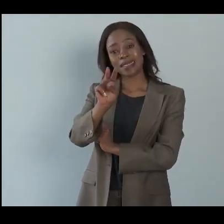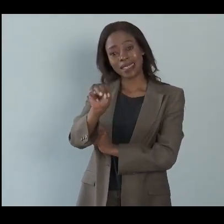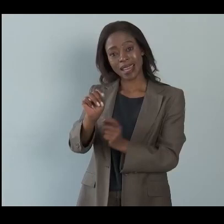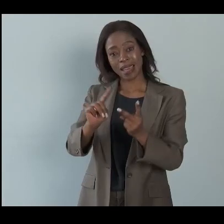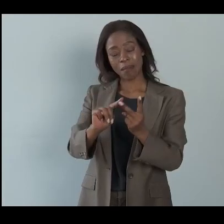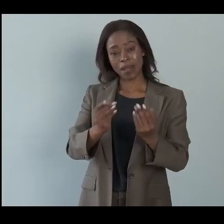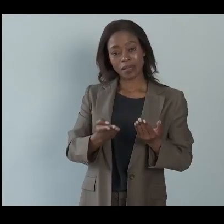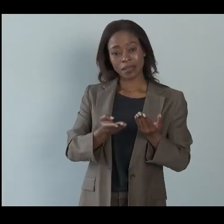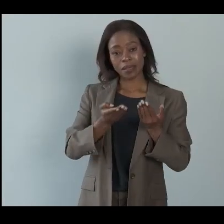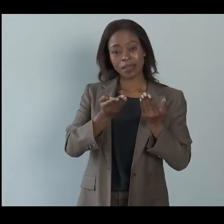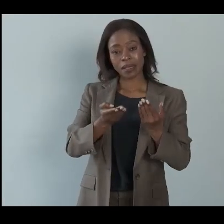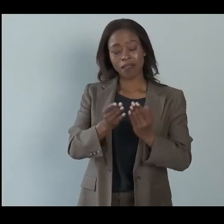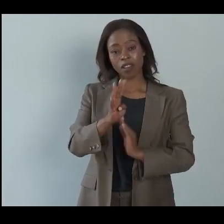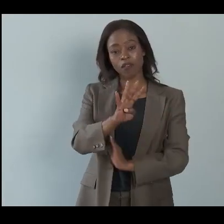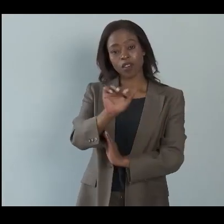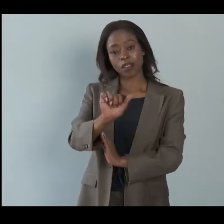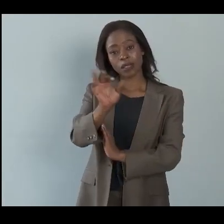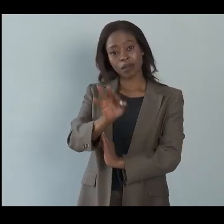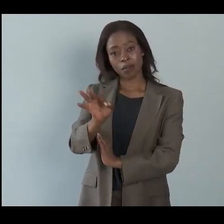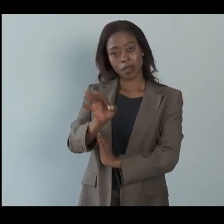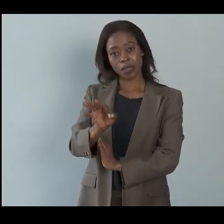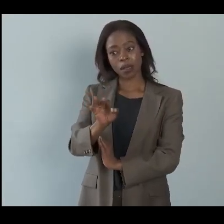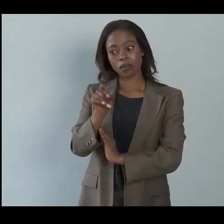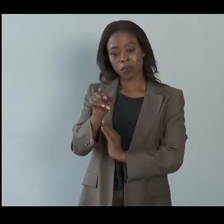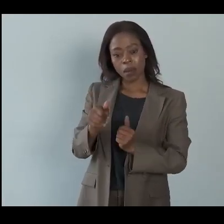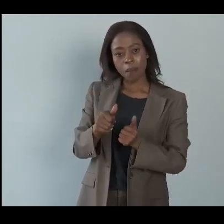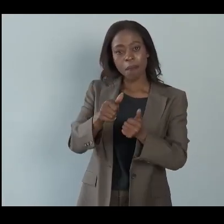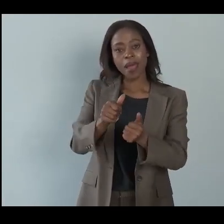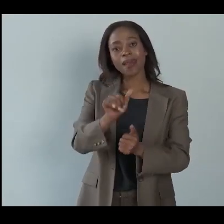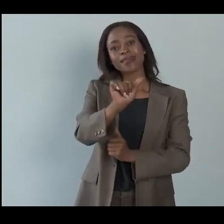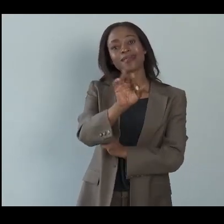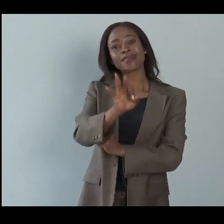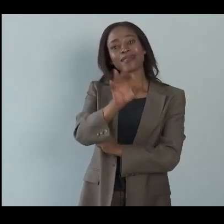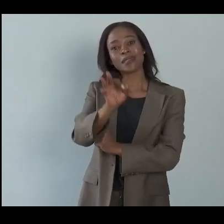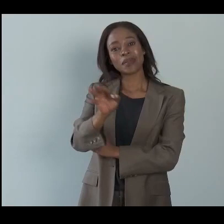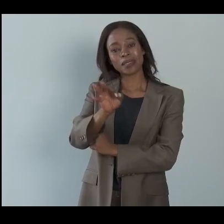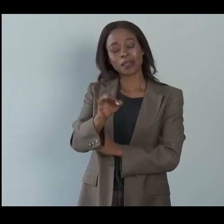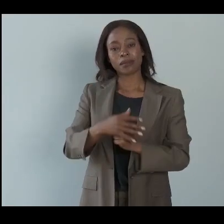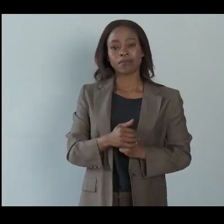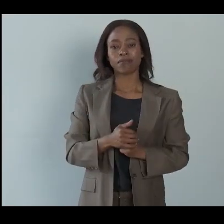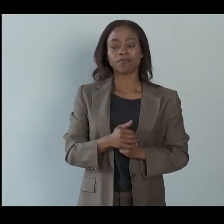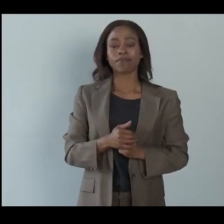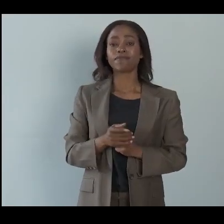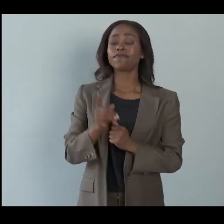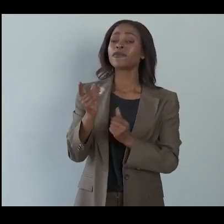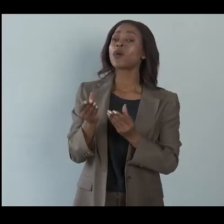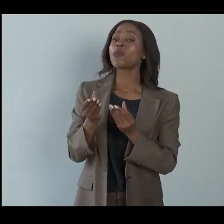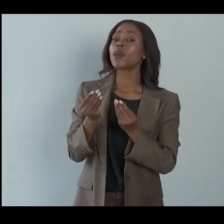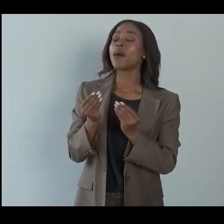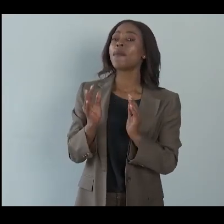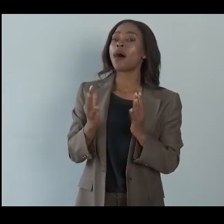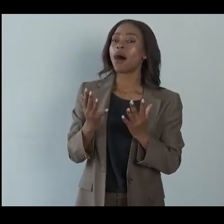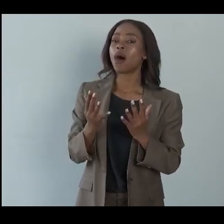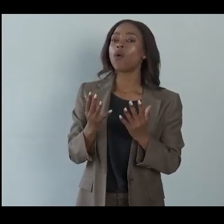grew 6% and contributed 63% to total revenue. This was supported by stronger services revenue